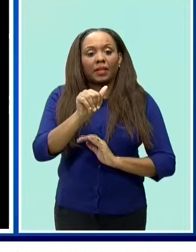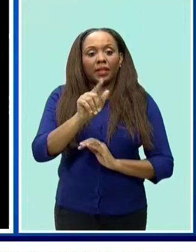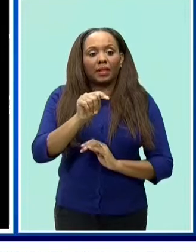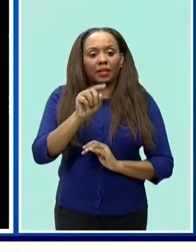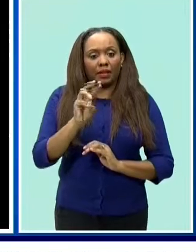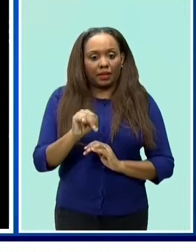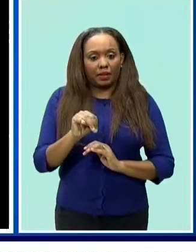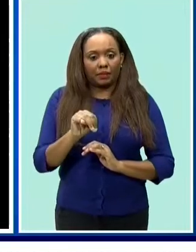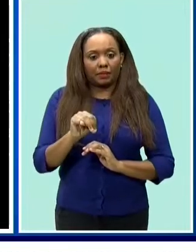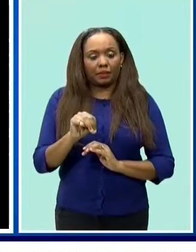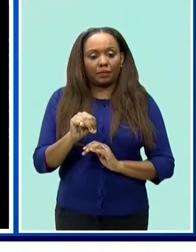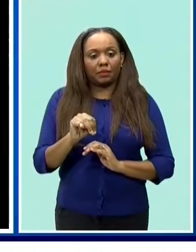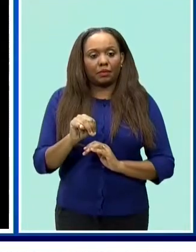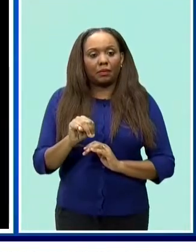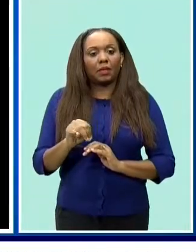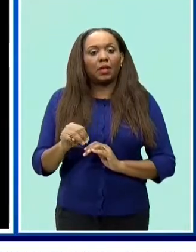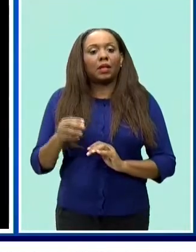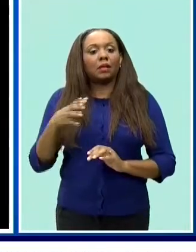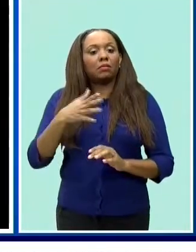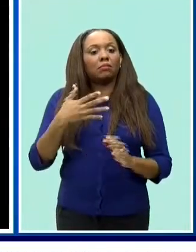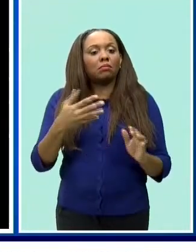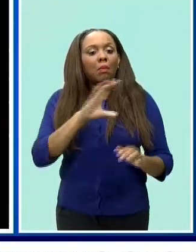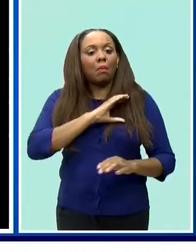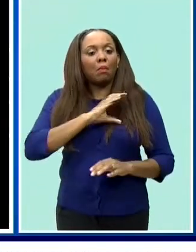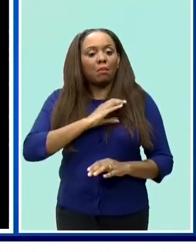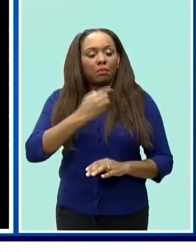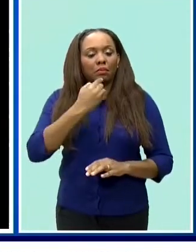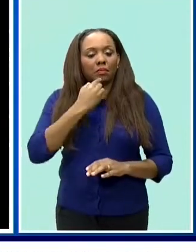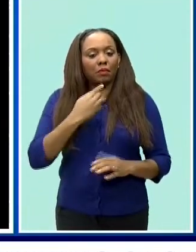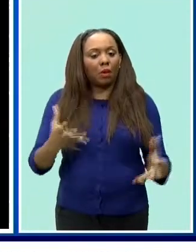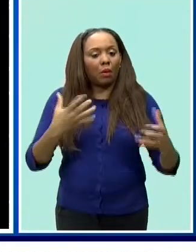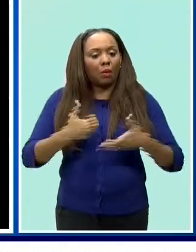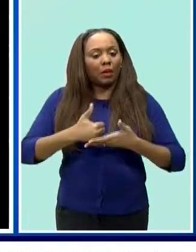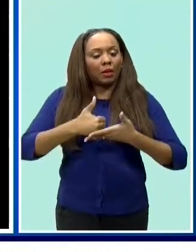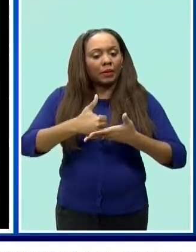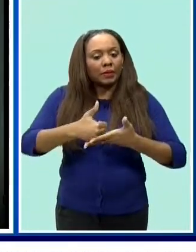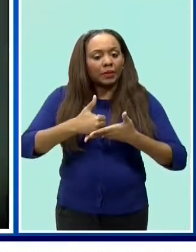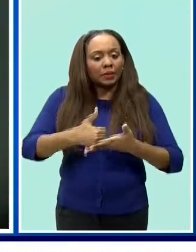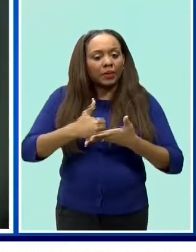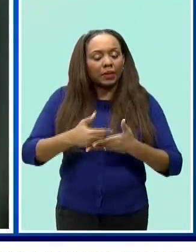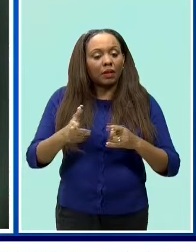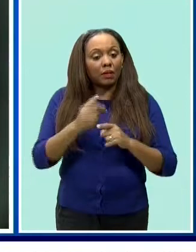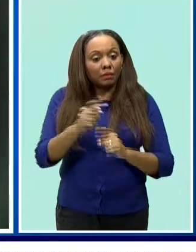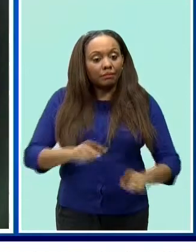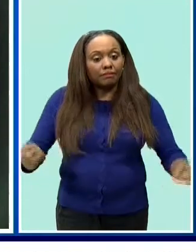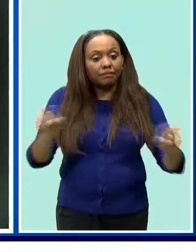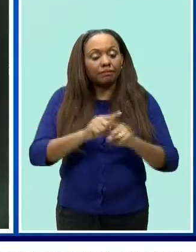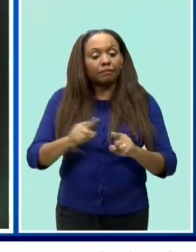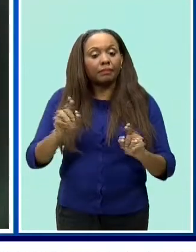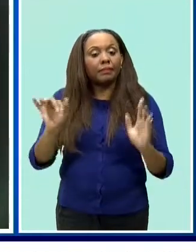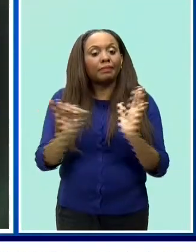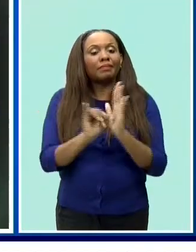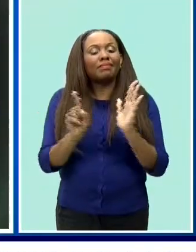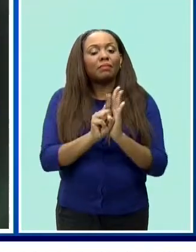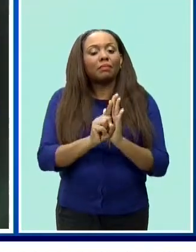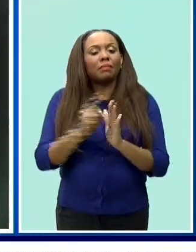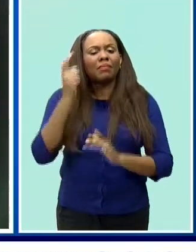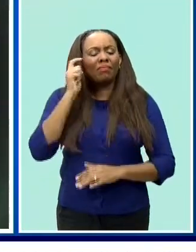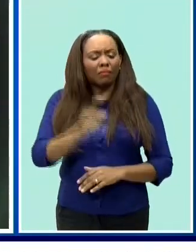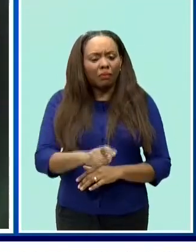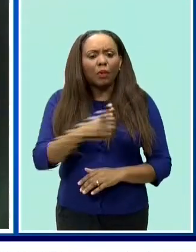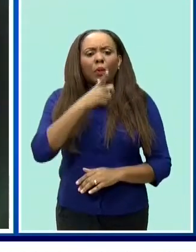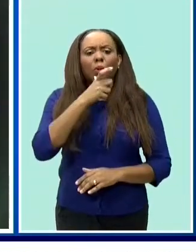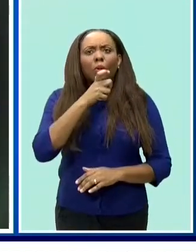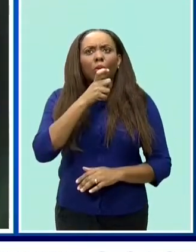skimming took place. In a release today, the Royal Barbados Police Force says it is seeking the assistance of the public in